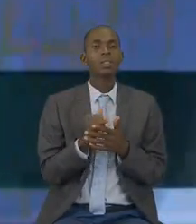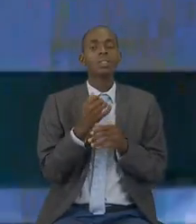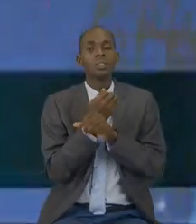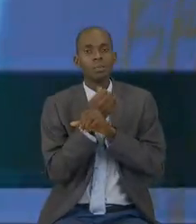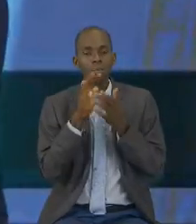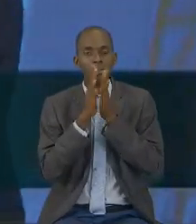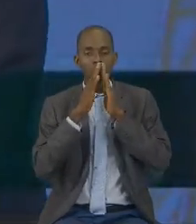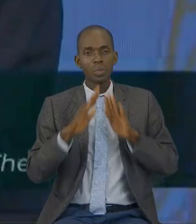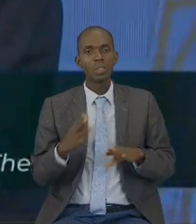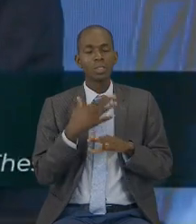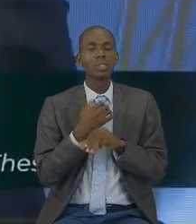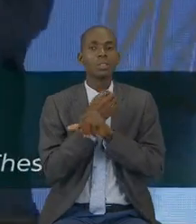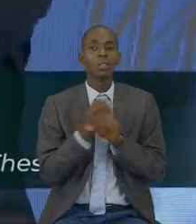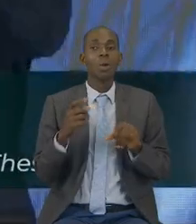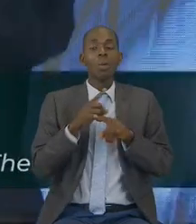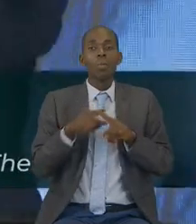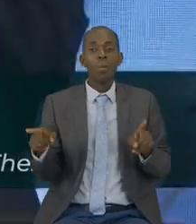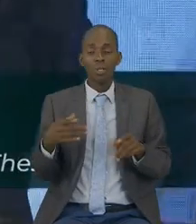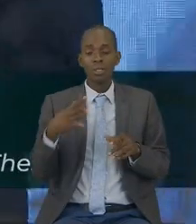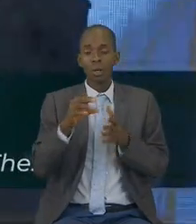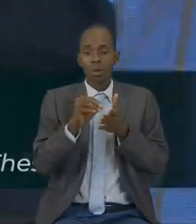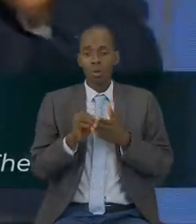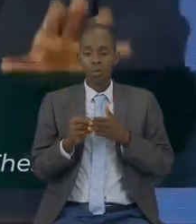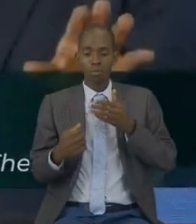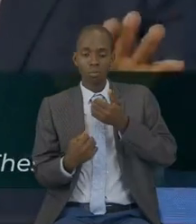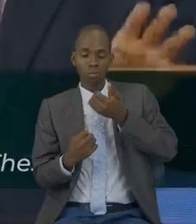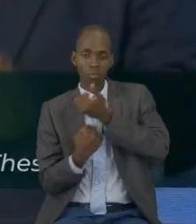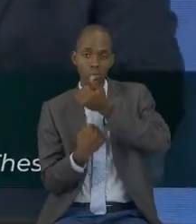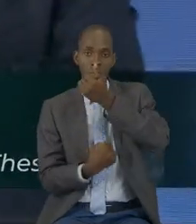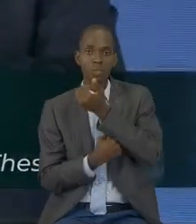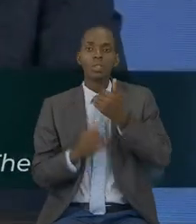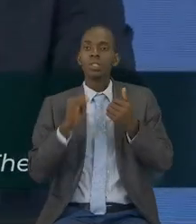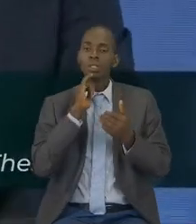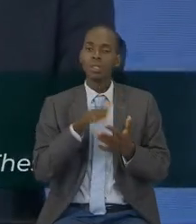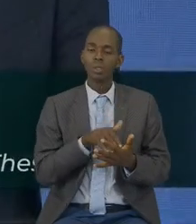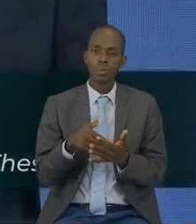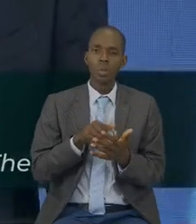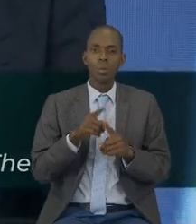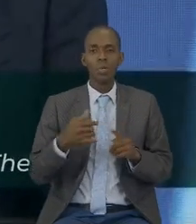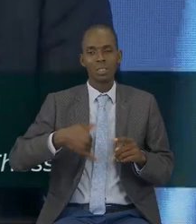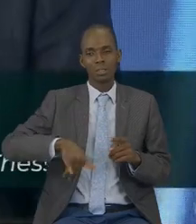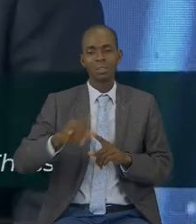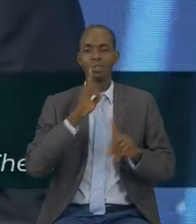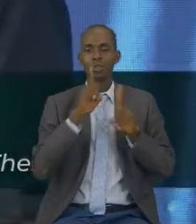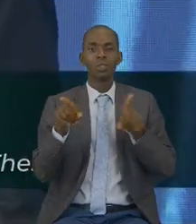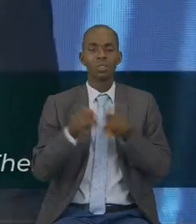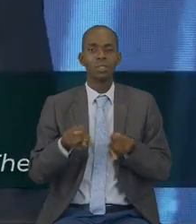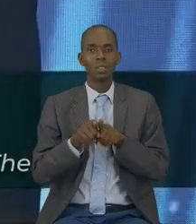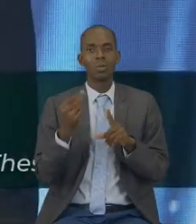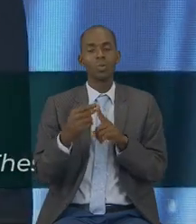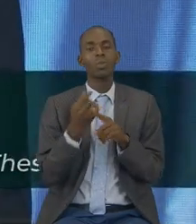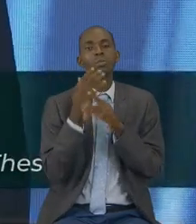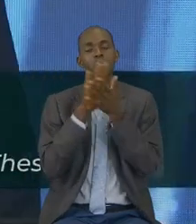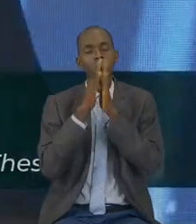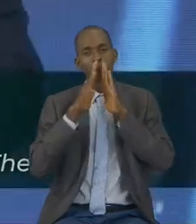very foundation of their faith, and they still keep on peace and safety. We need to forsake all that and go